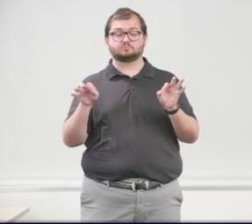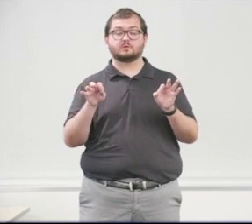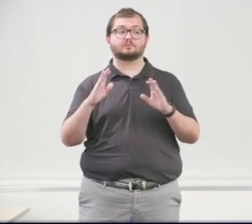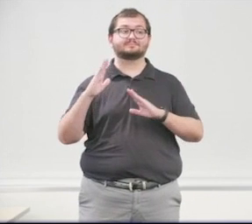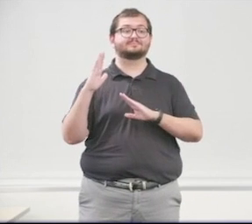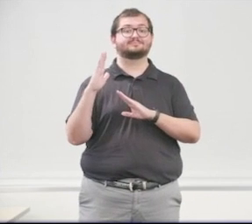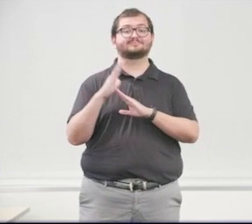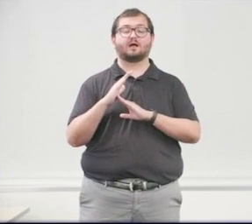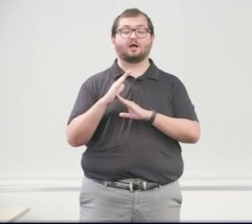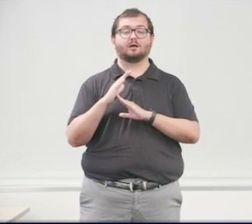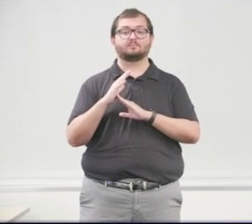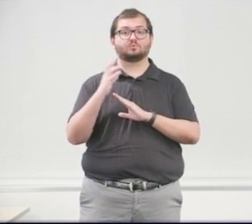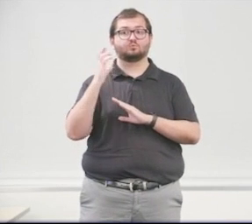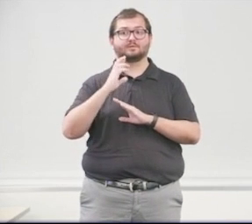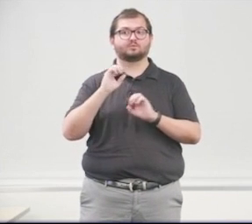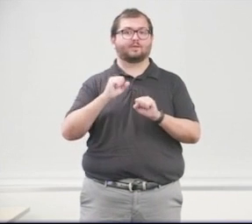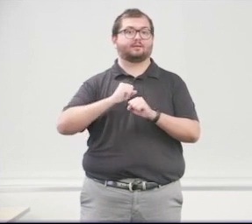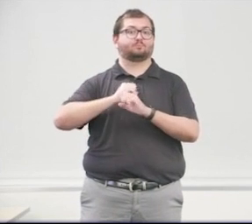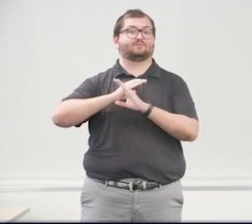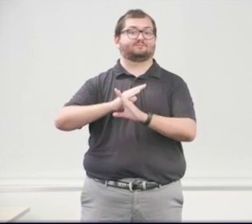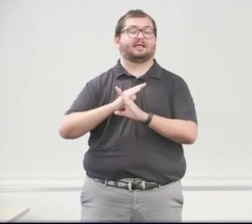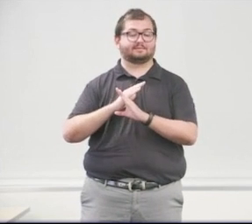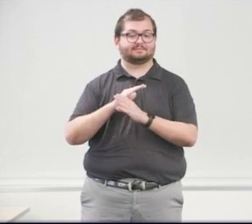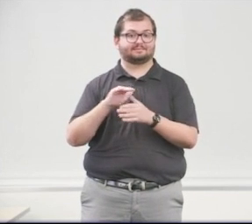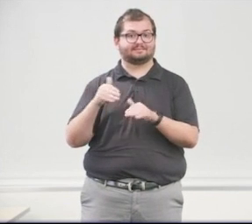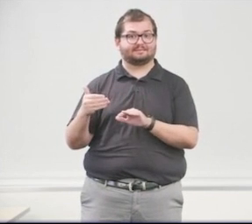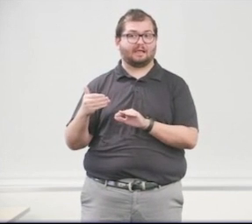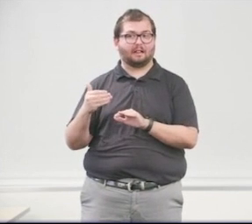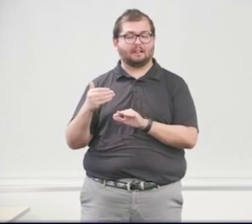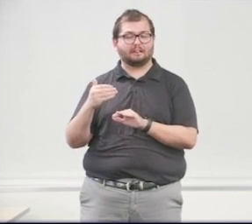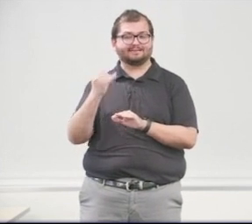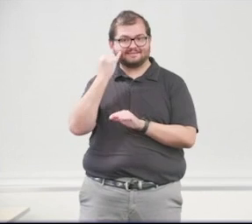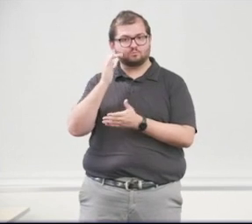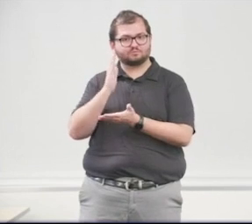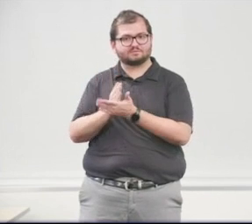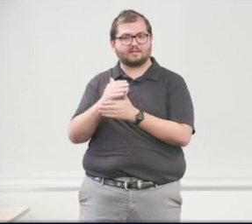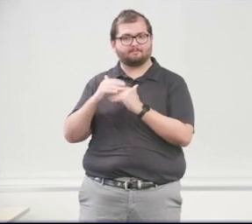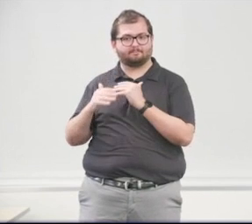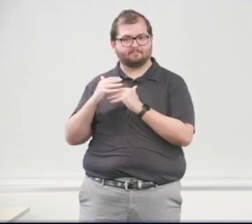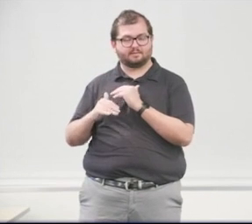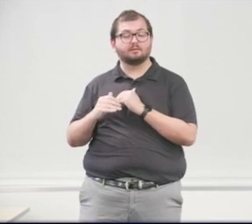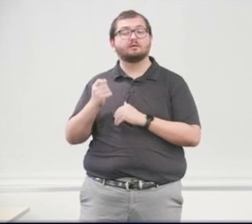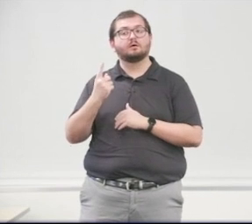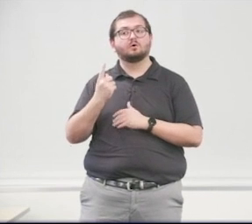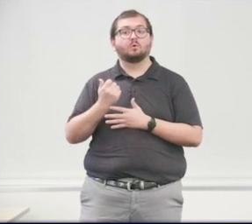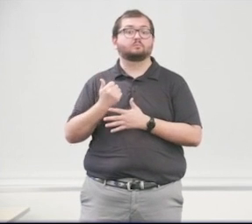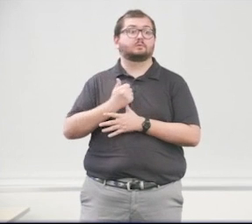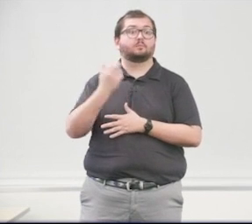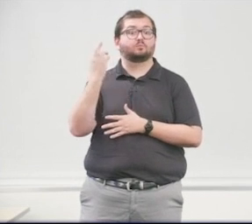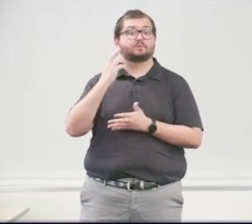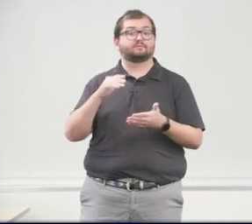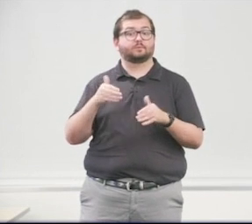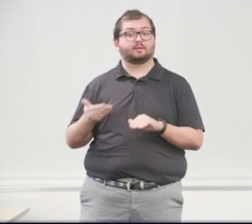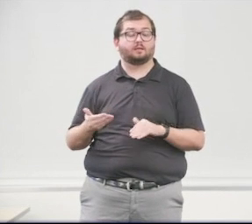death after an injury occurs is bleeding. Now, the leading cause of death in the United